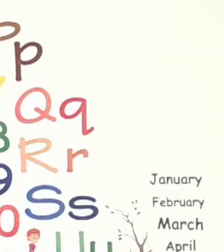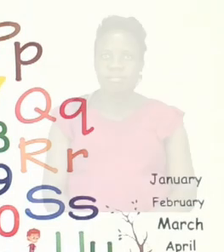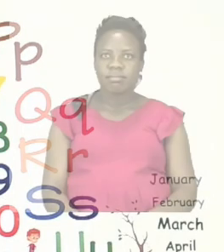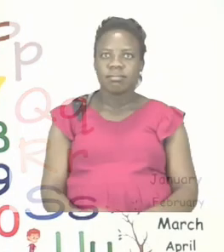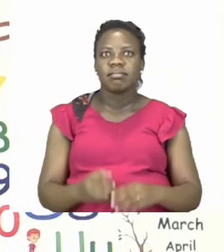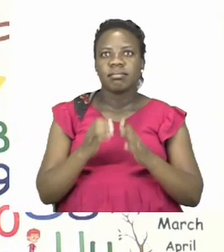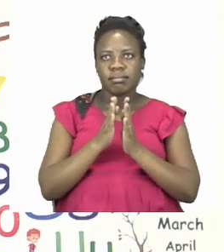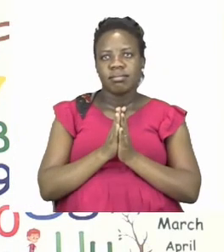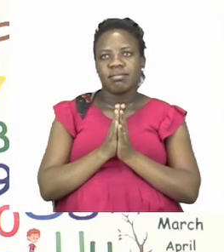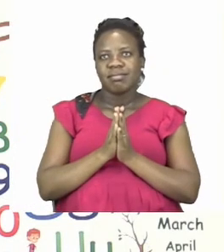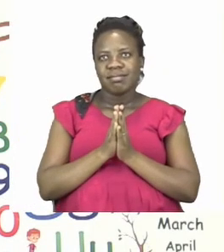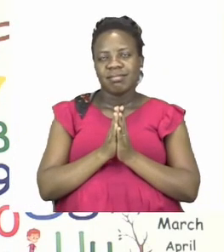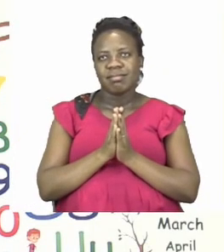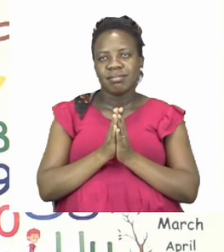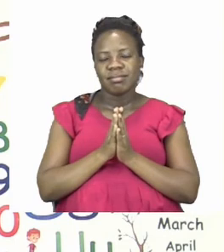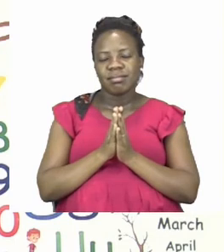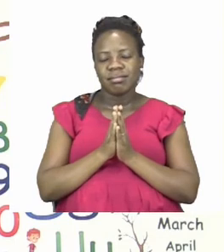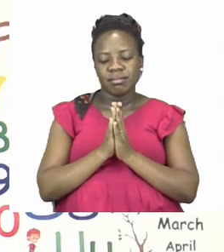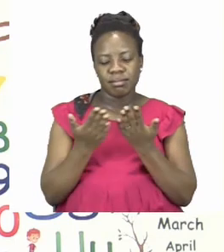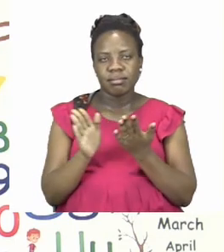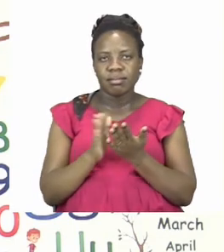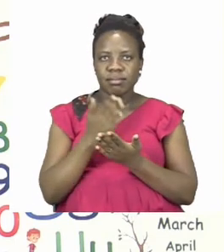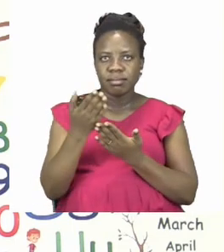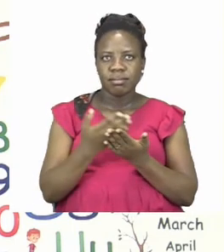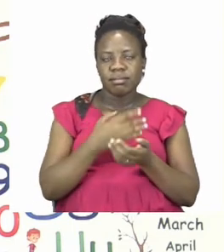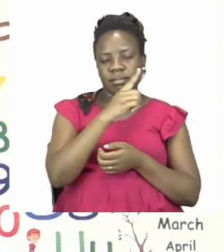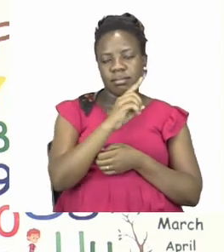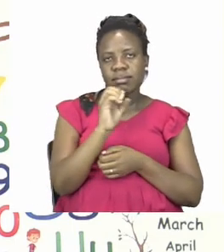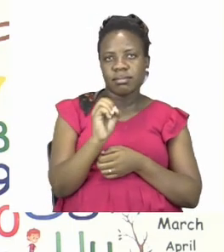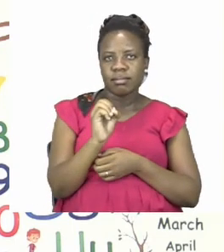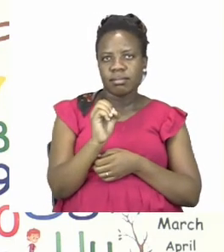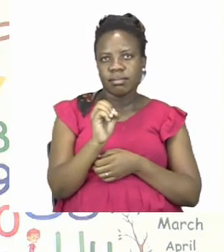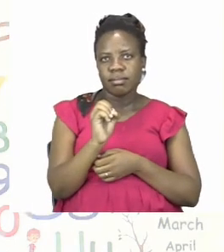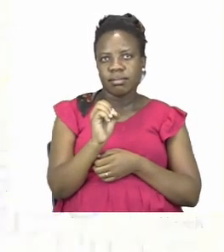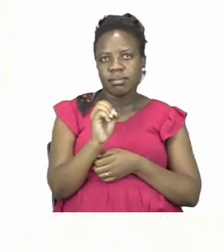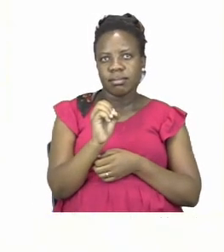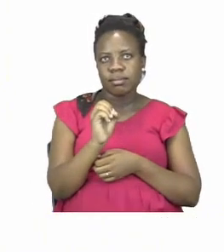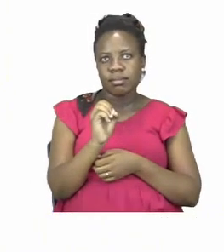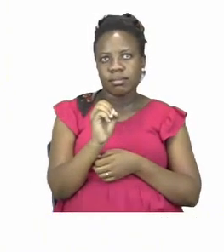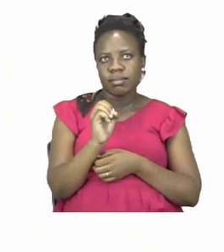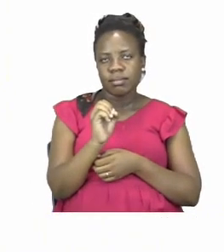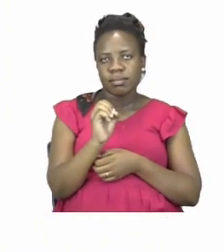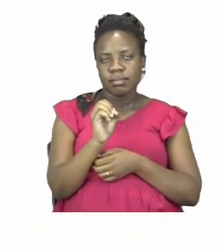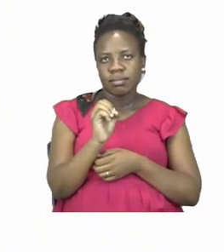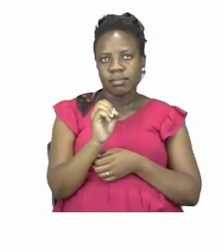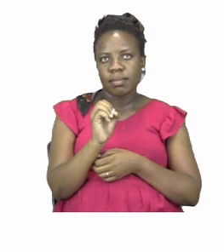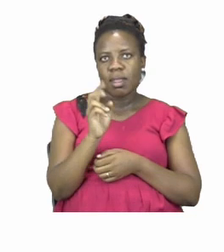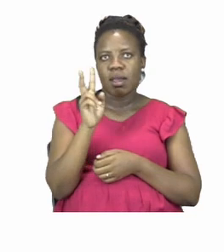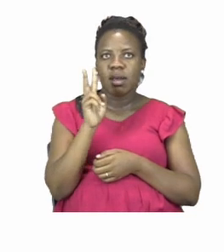Now, boys and girls, let us move on to page 10. On page 10, we are going to continue with